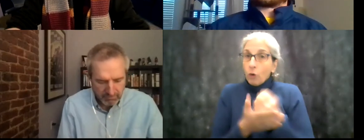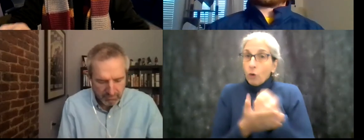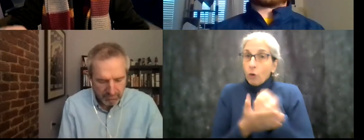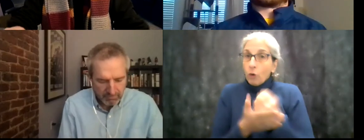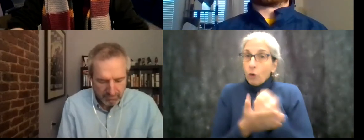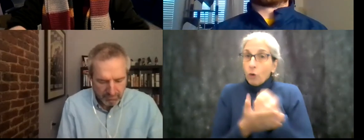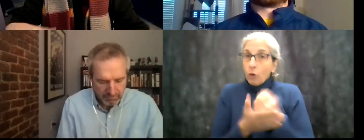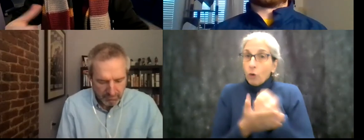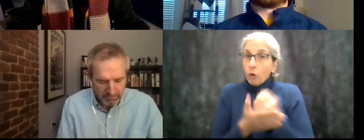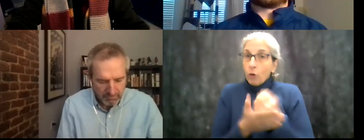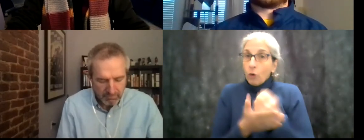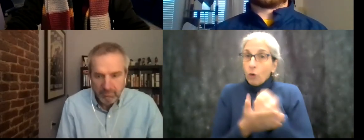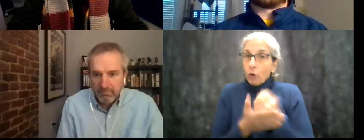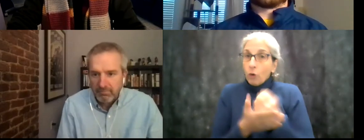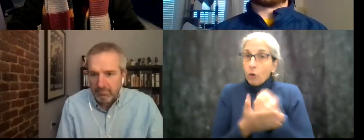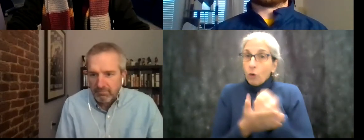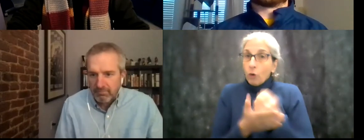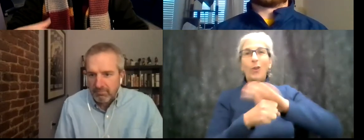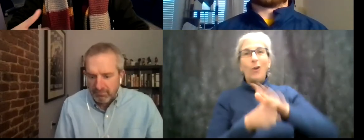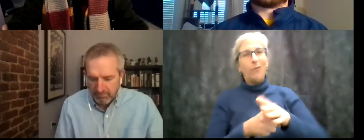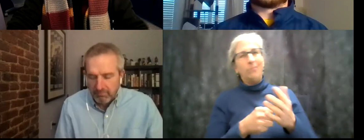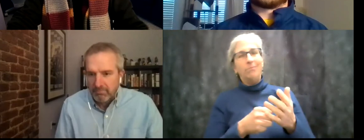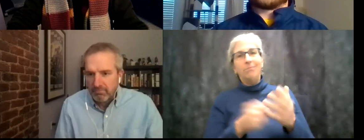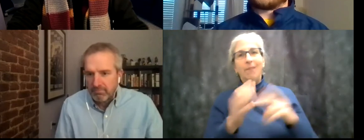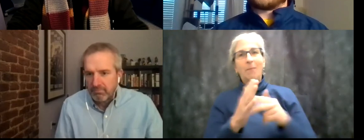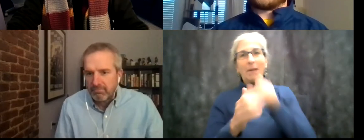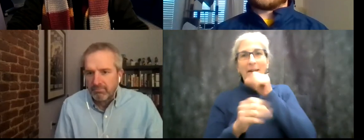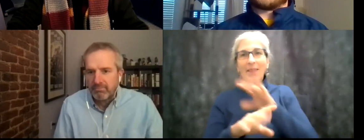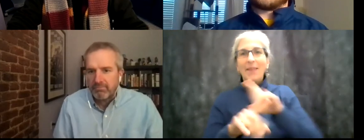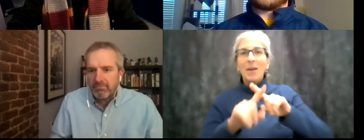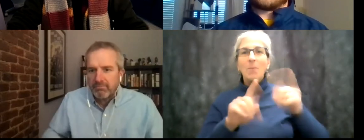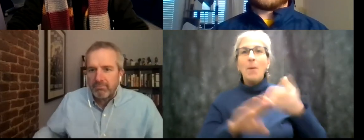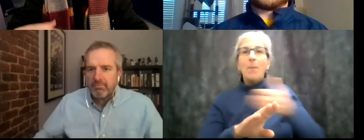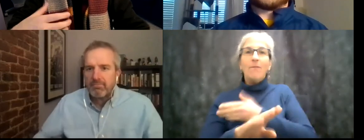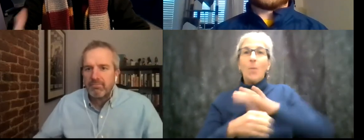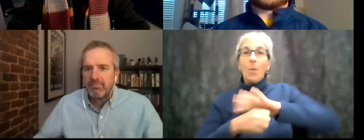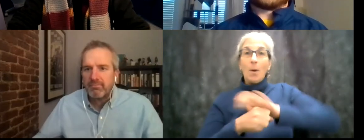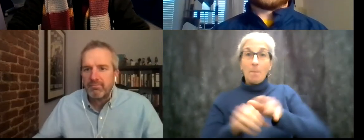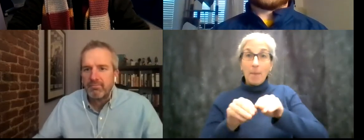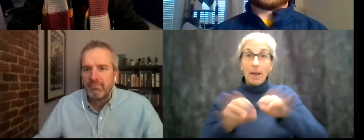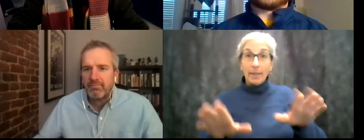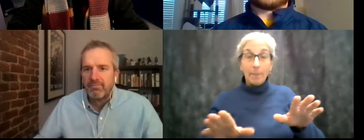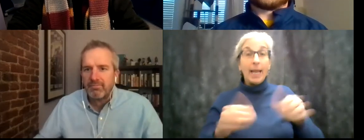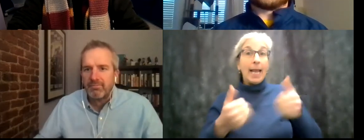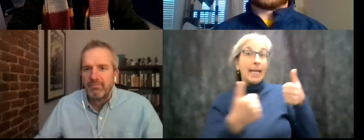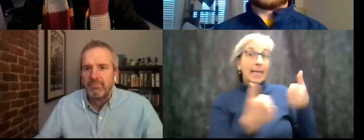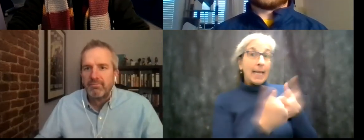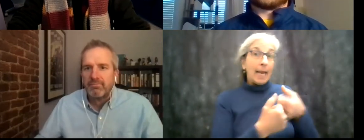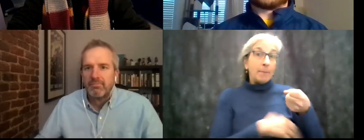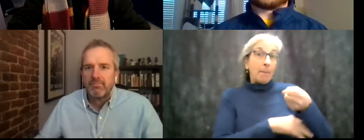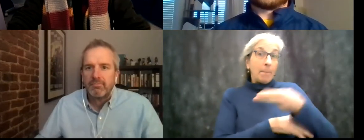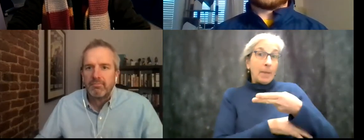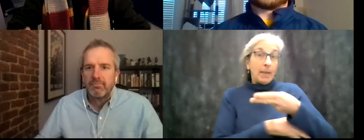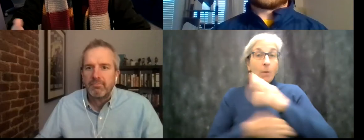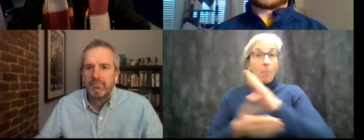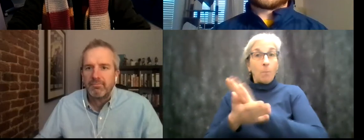In this day and age with COVID, that's not saying a lot, but even before the pandemic, they were beating movies. So there's a lot of money to be